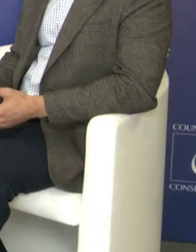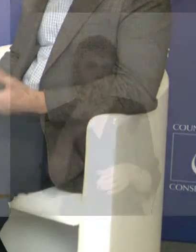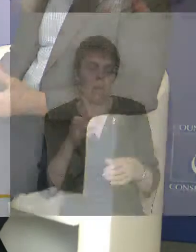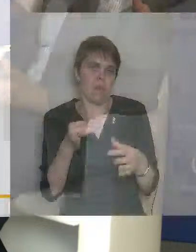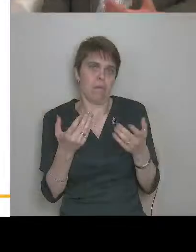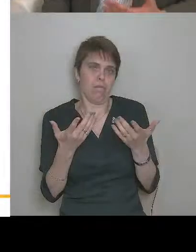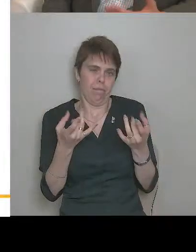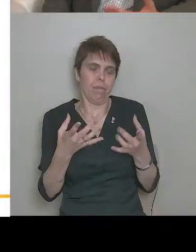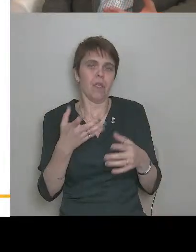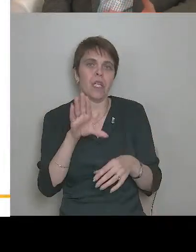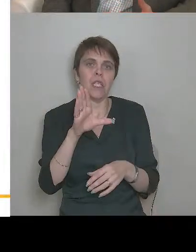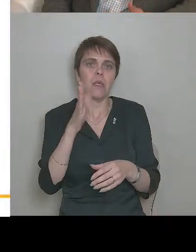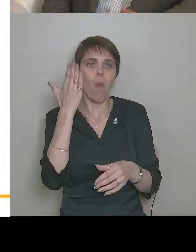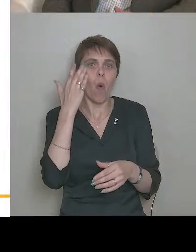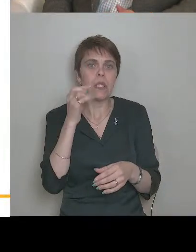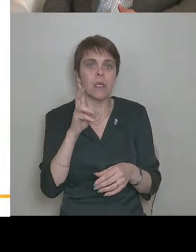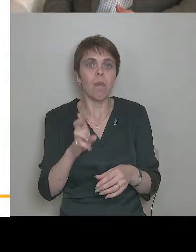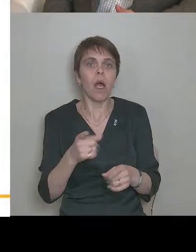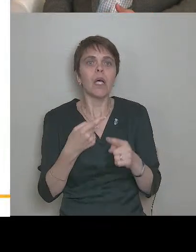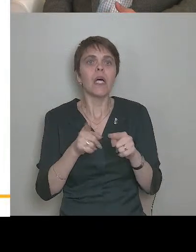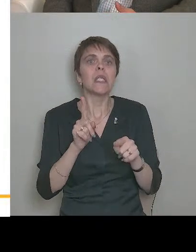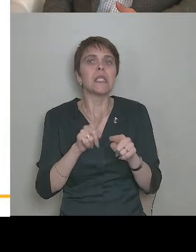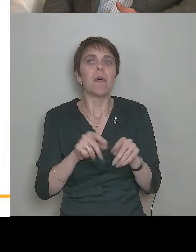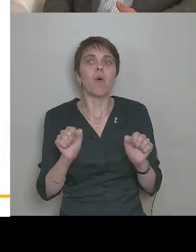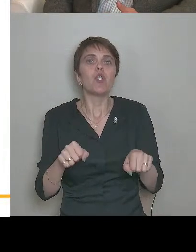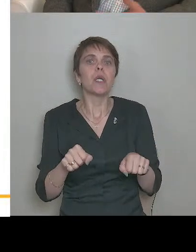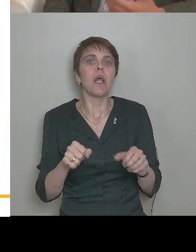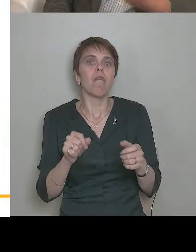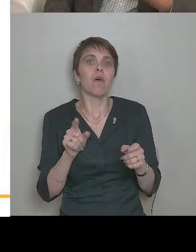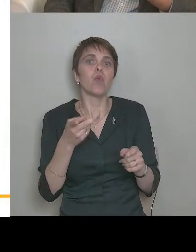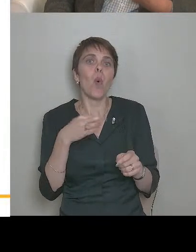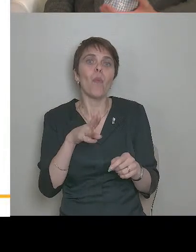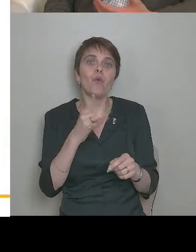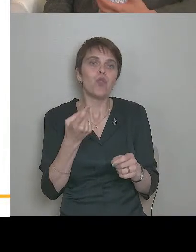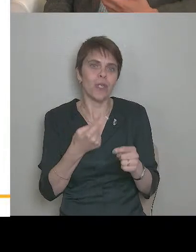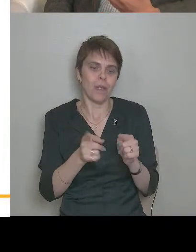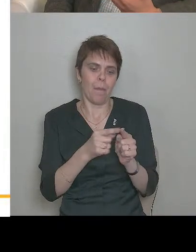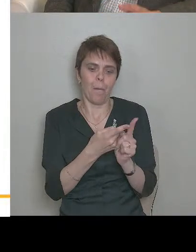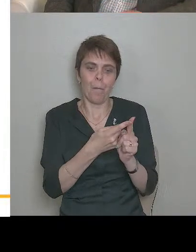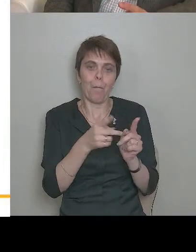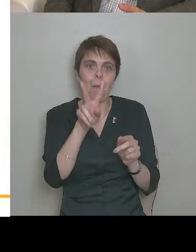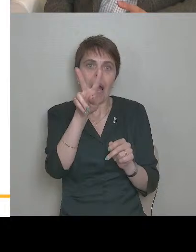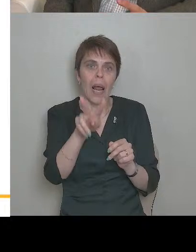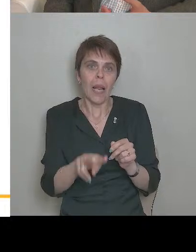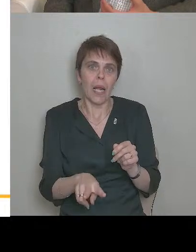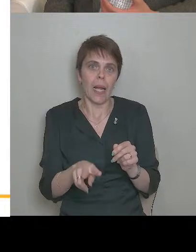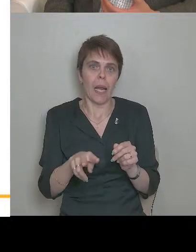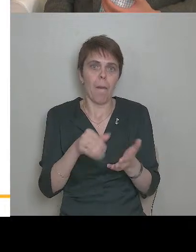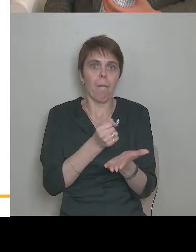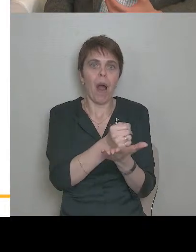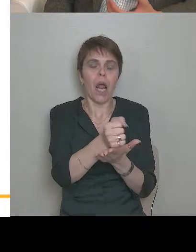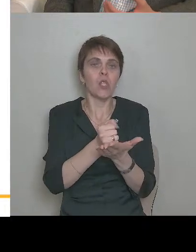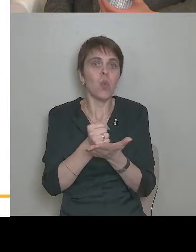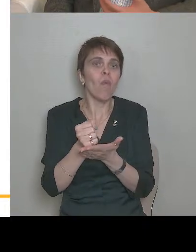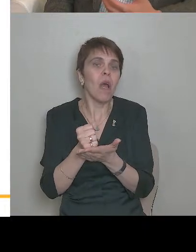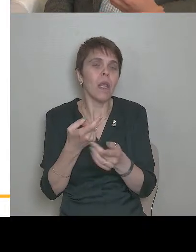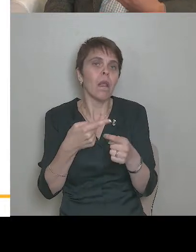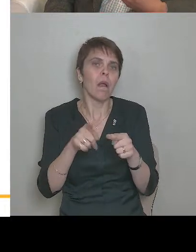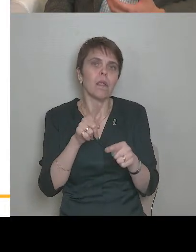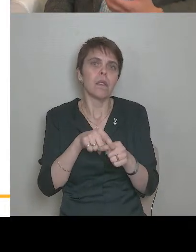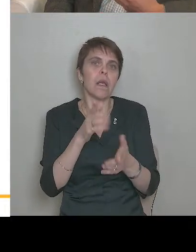maybe even in a more liberal way. Why it is very important? Because the parallel